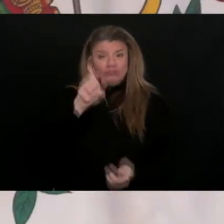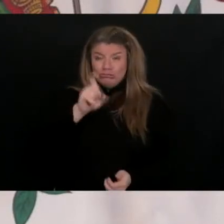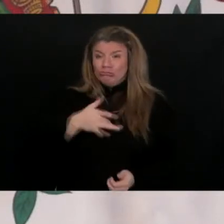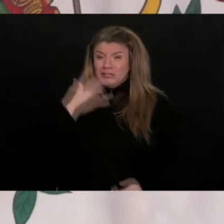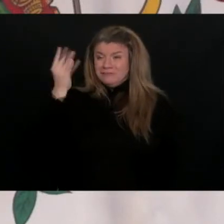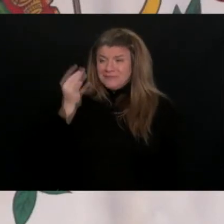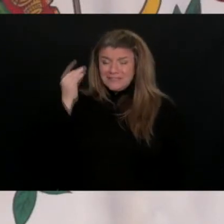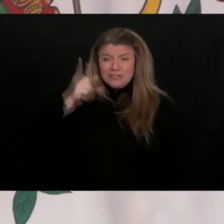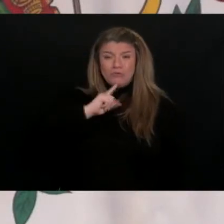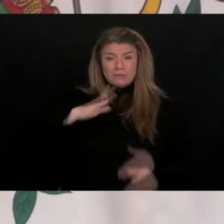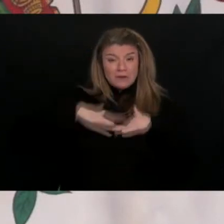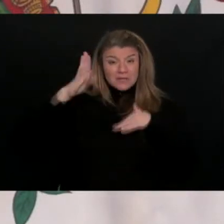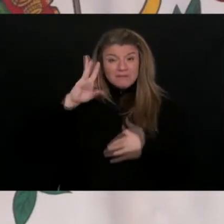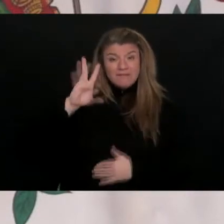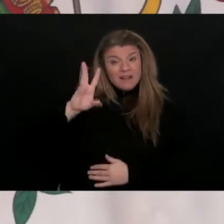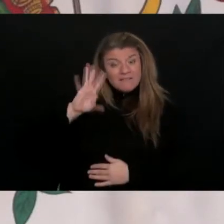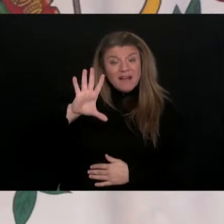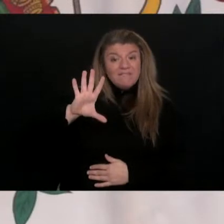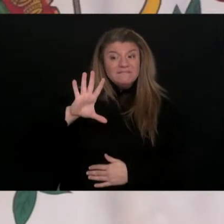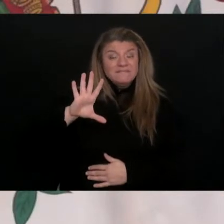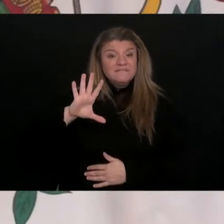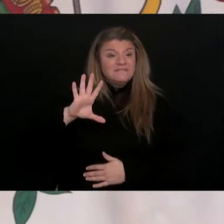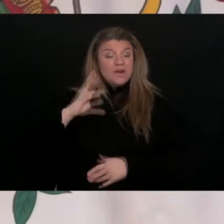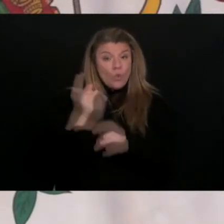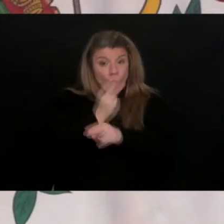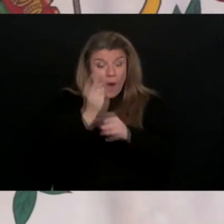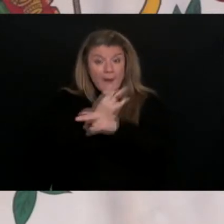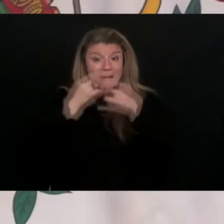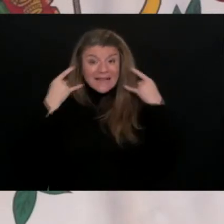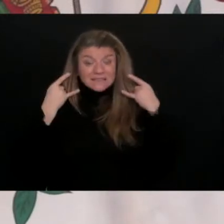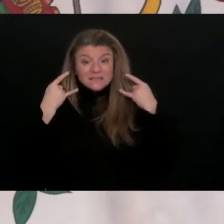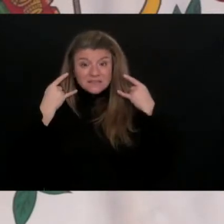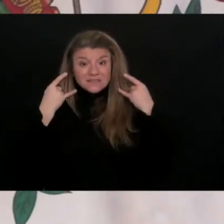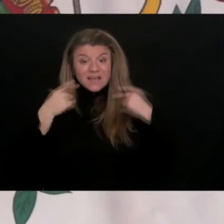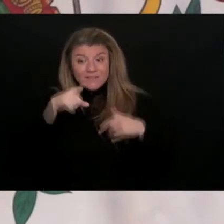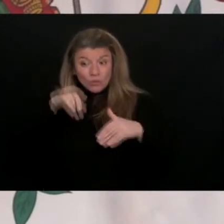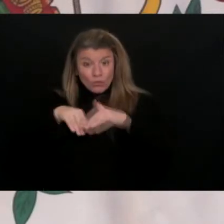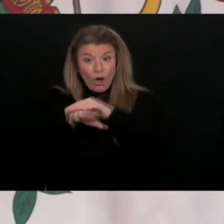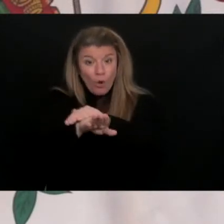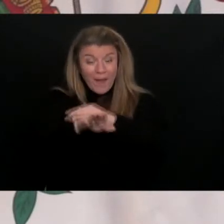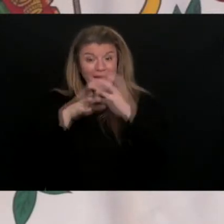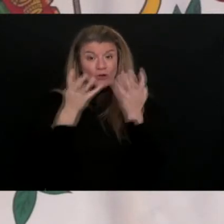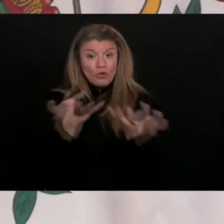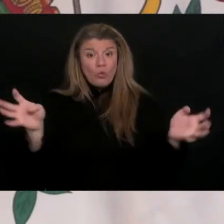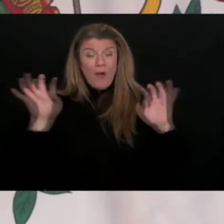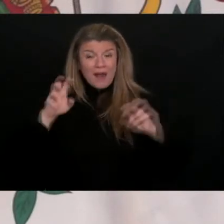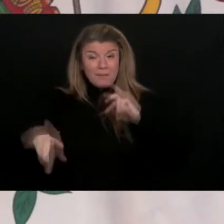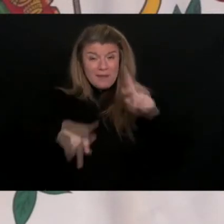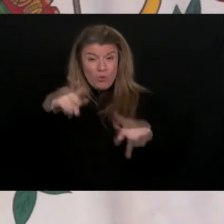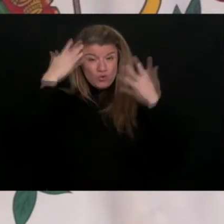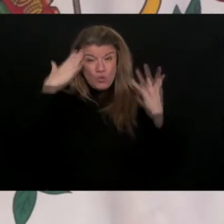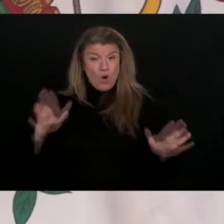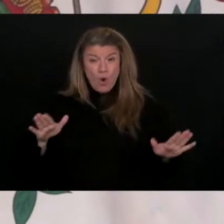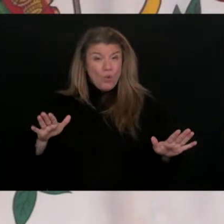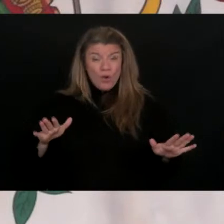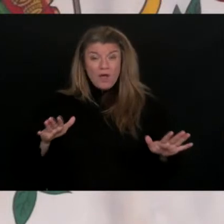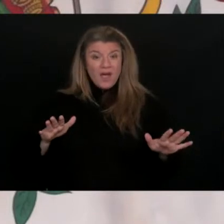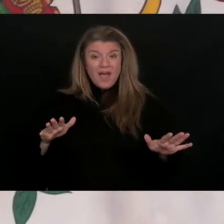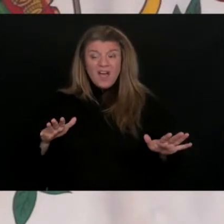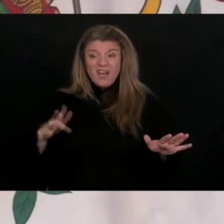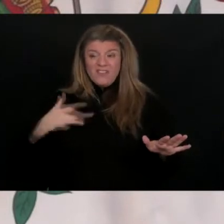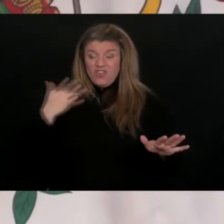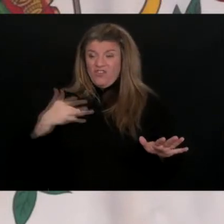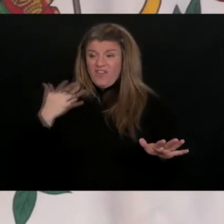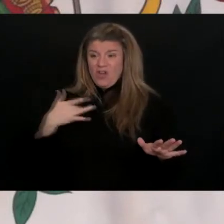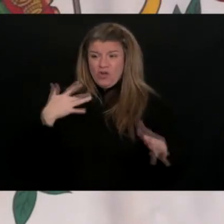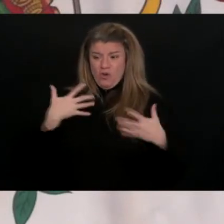and older, if you're wearing, to wear a mask if you go into a crowd of people you don't know especially, or if you're compromised